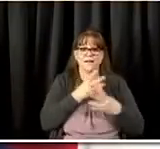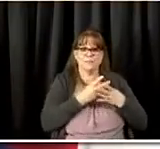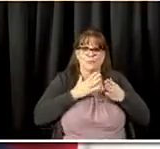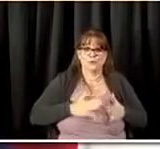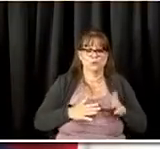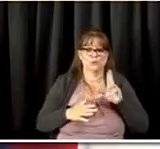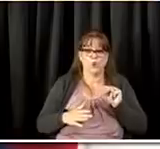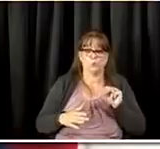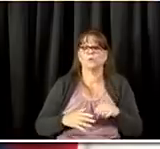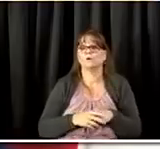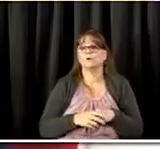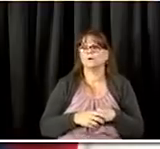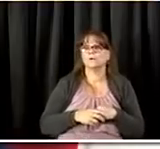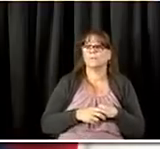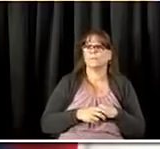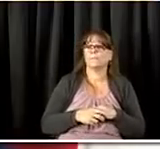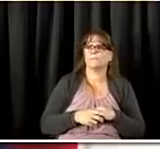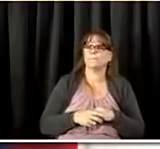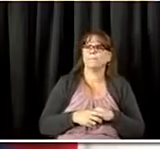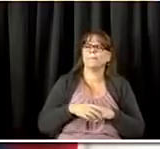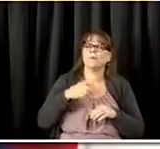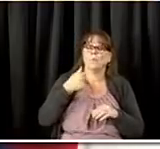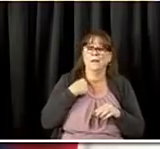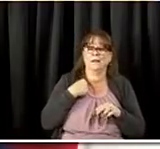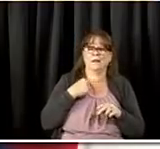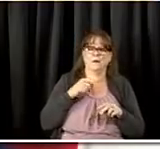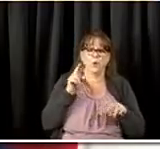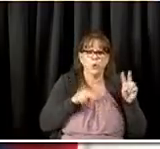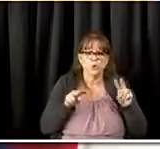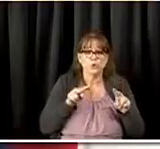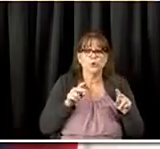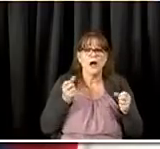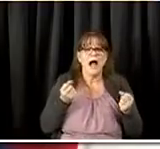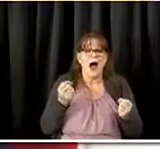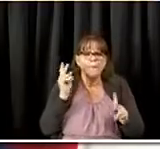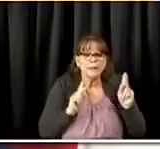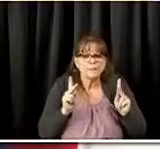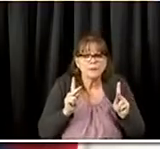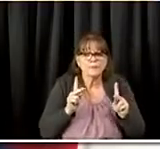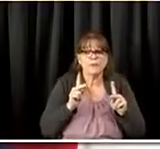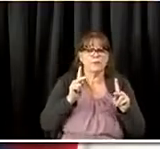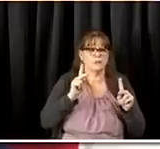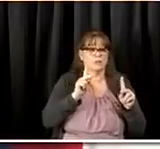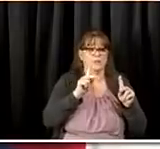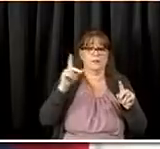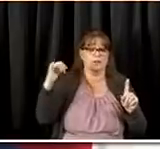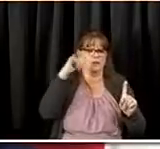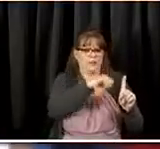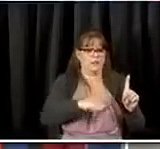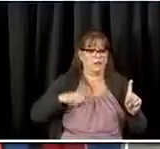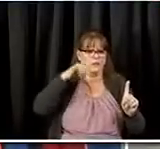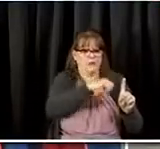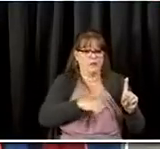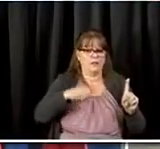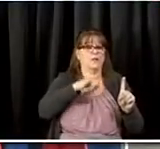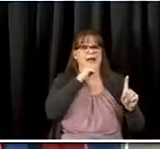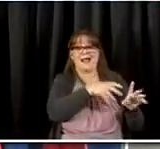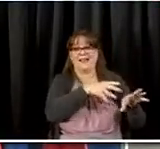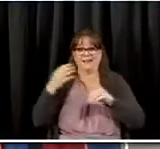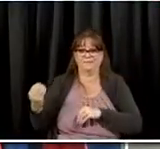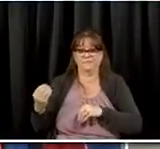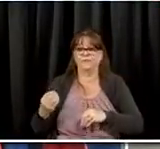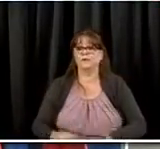it. We take a look at residents of facilities that are really not coming to and from that facility. Thank you all for